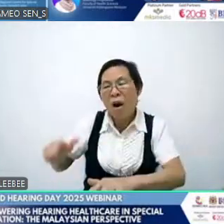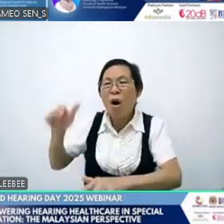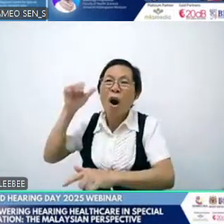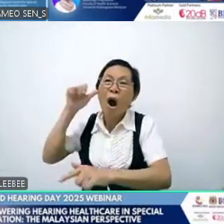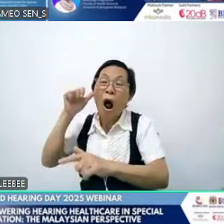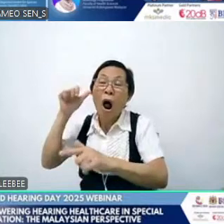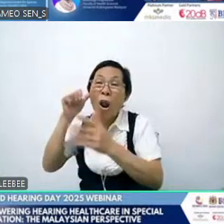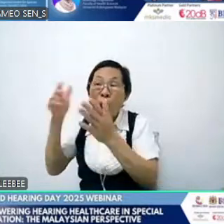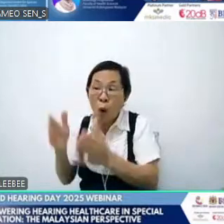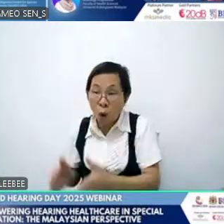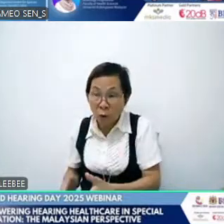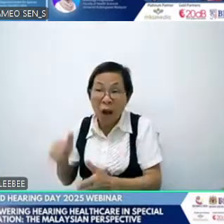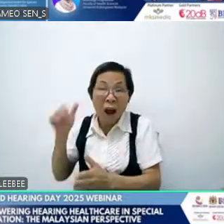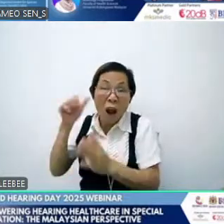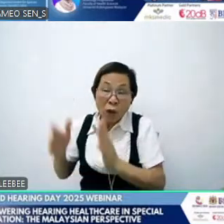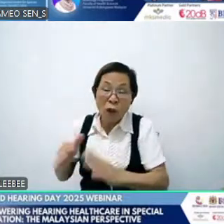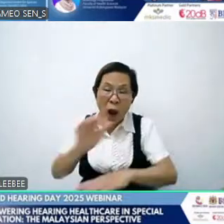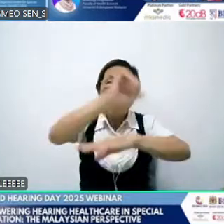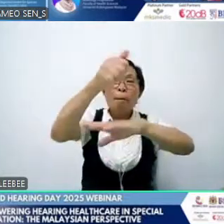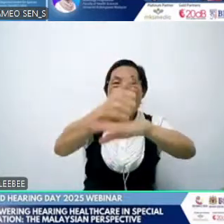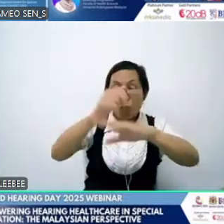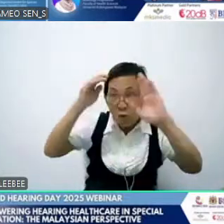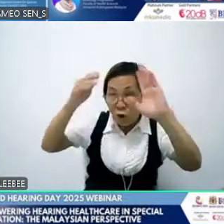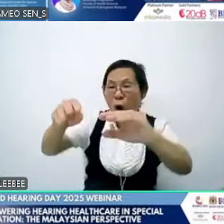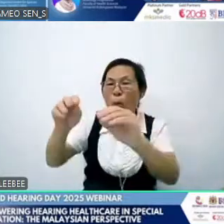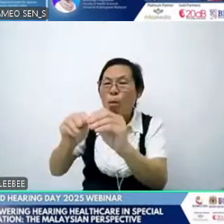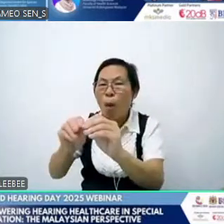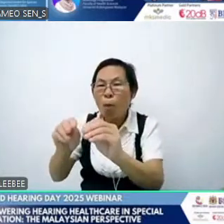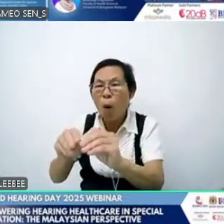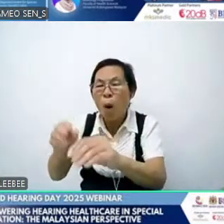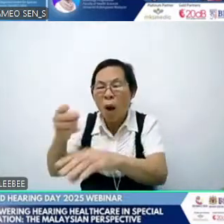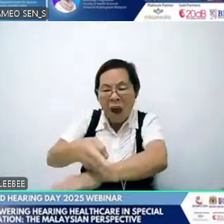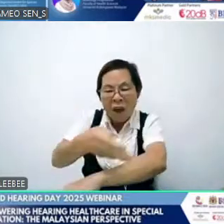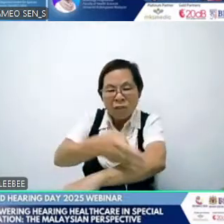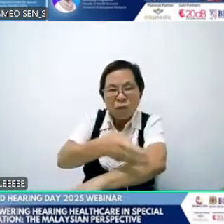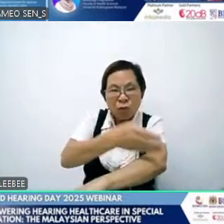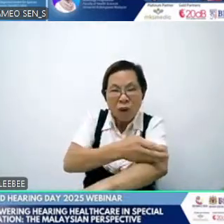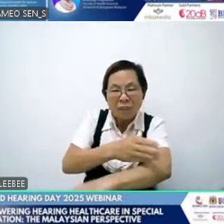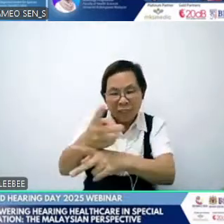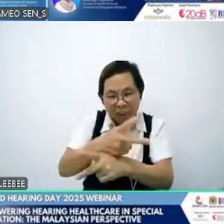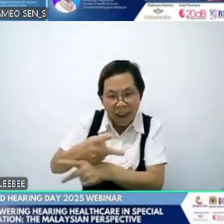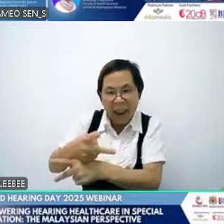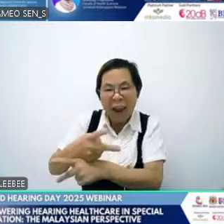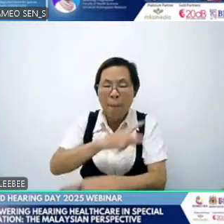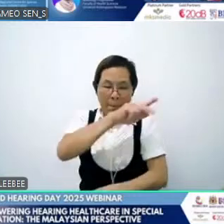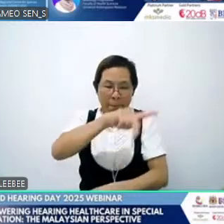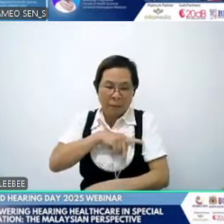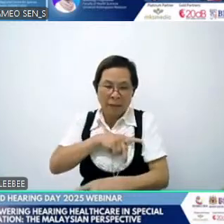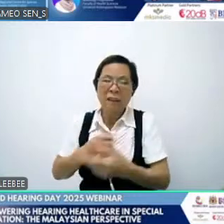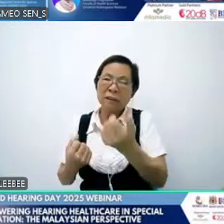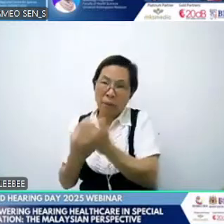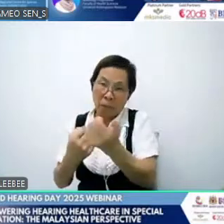to focus on more advanced care and personalized support.